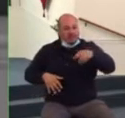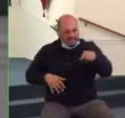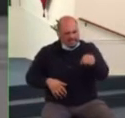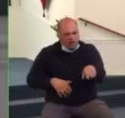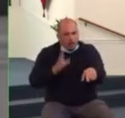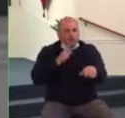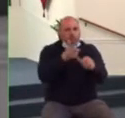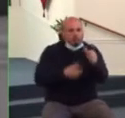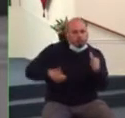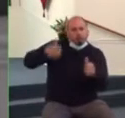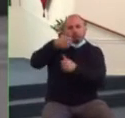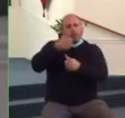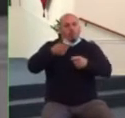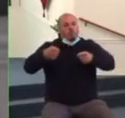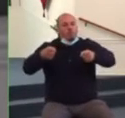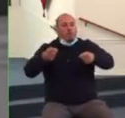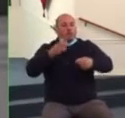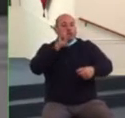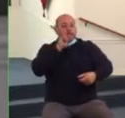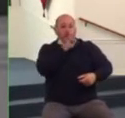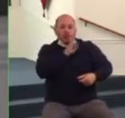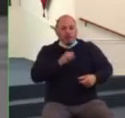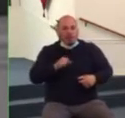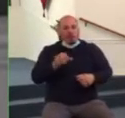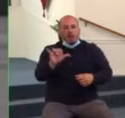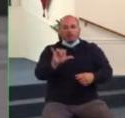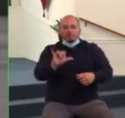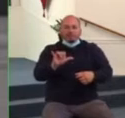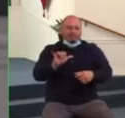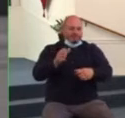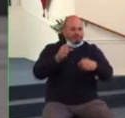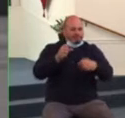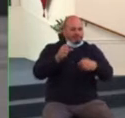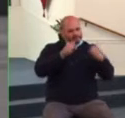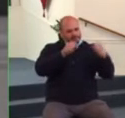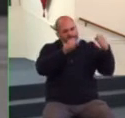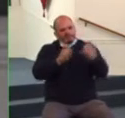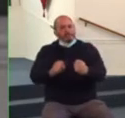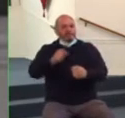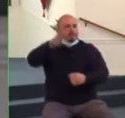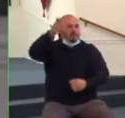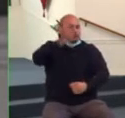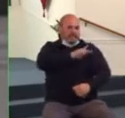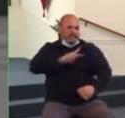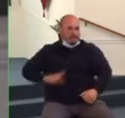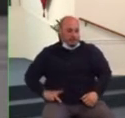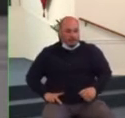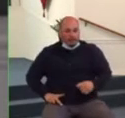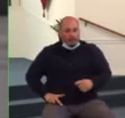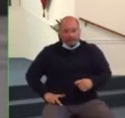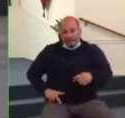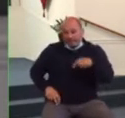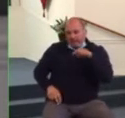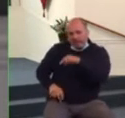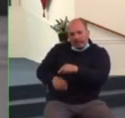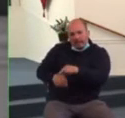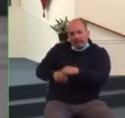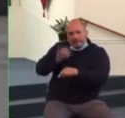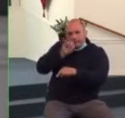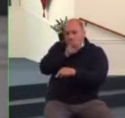mighty and absolutely godly king and make Israel the model for the rest of the world. But